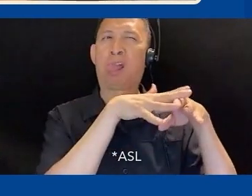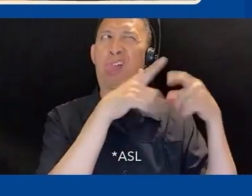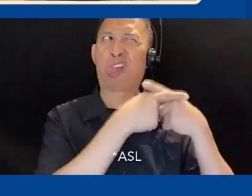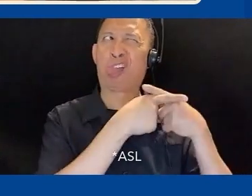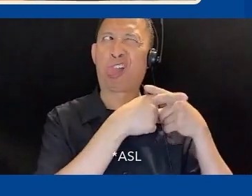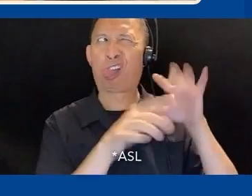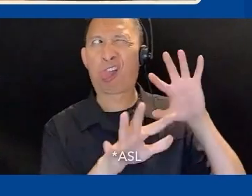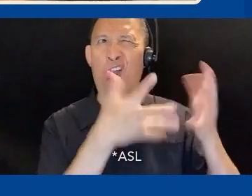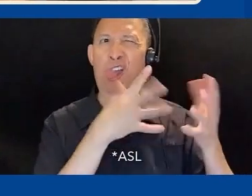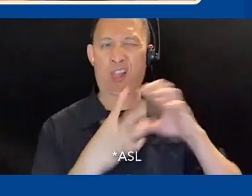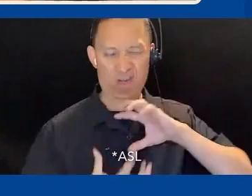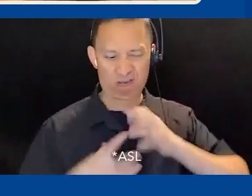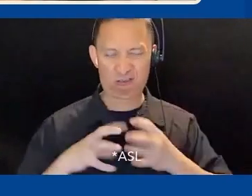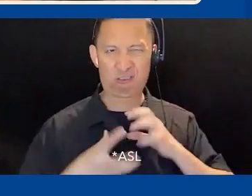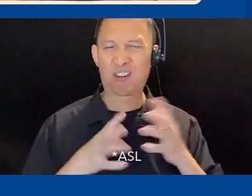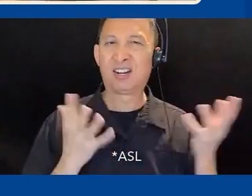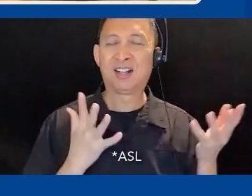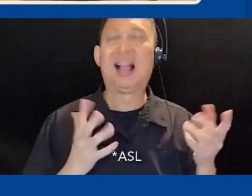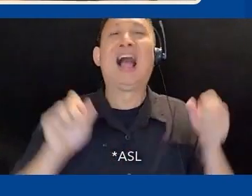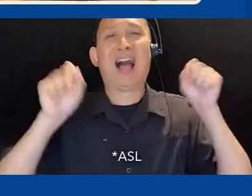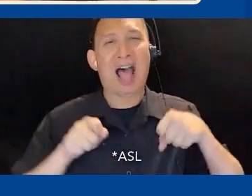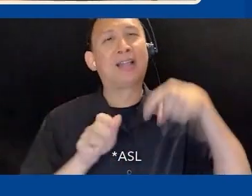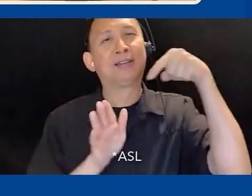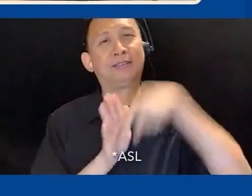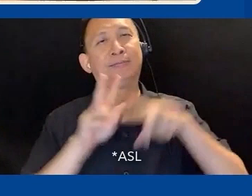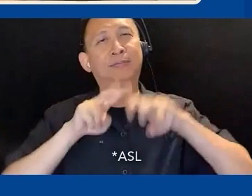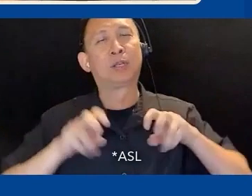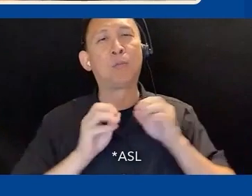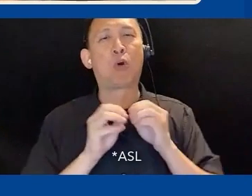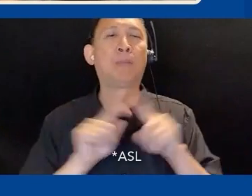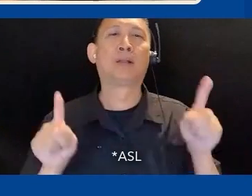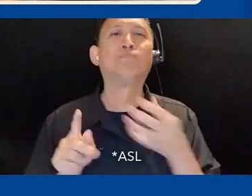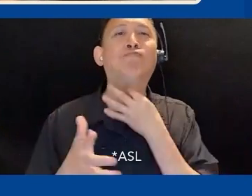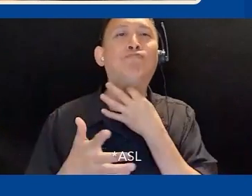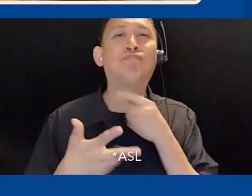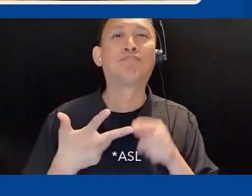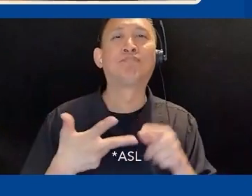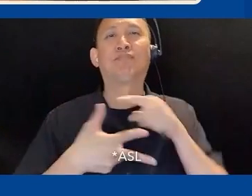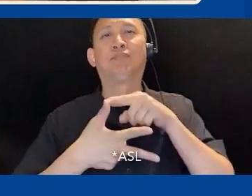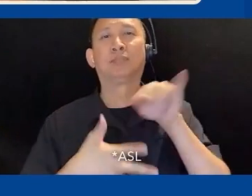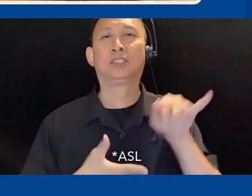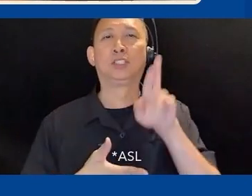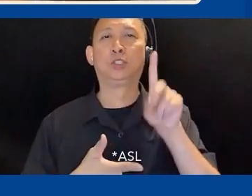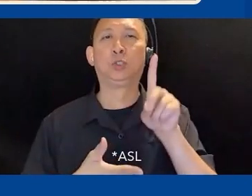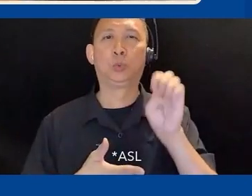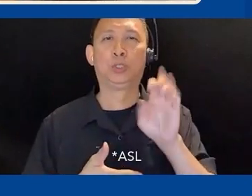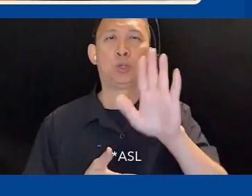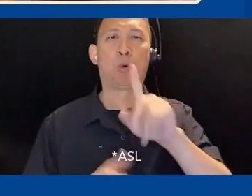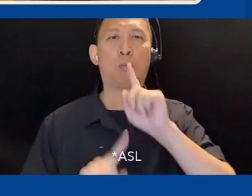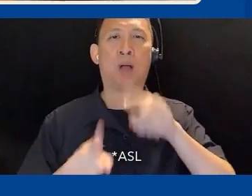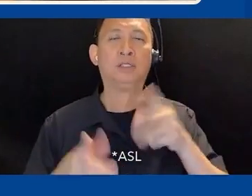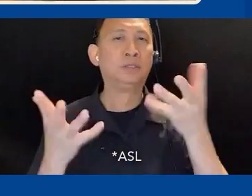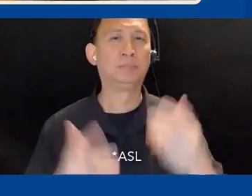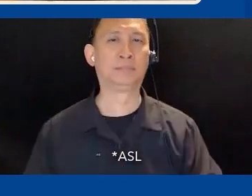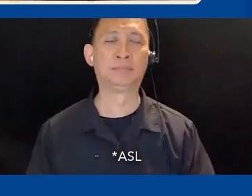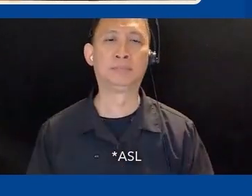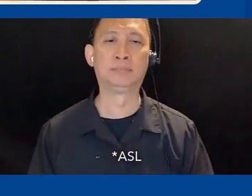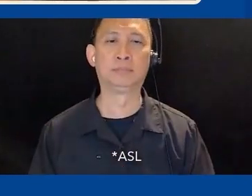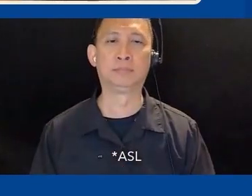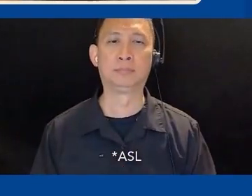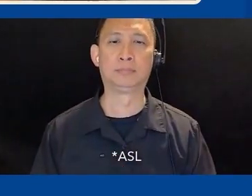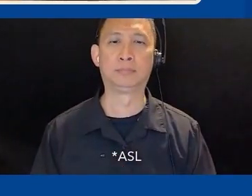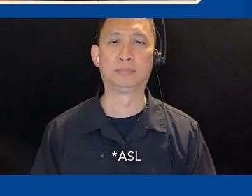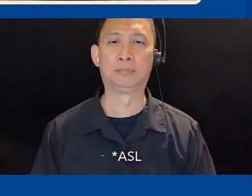that time. I can go into that a little bit more, but I'll pass it on to Jude, but just wanted to share some thoughts.